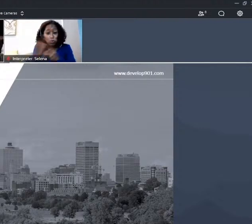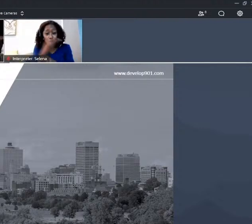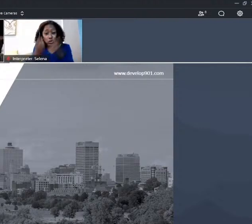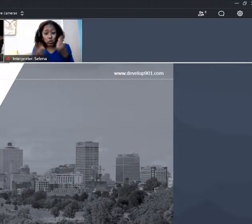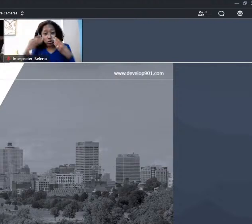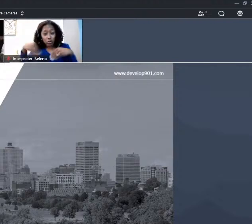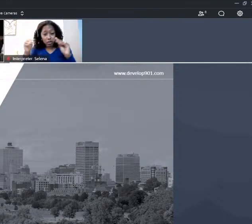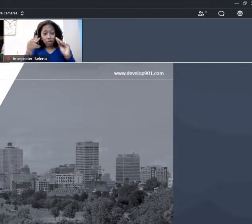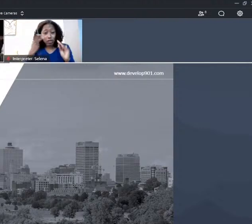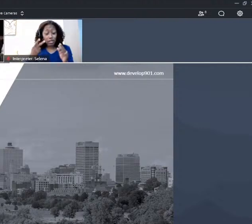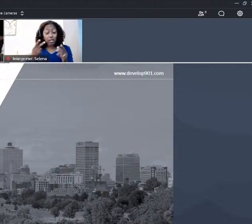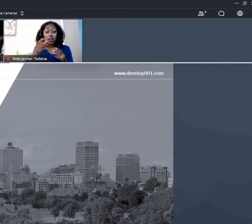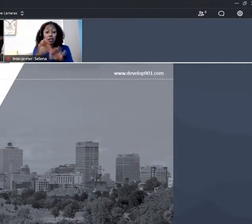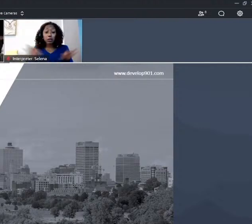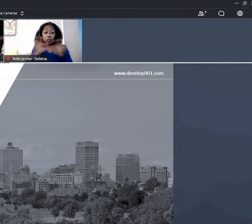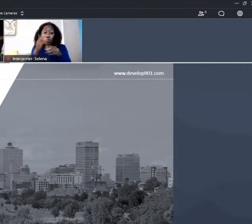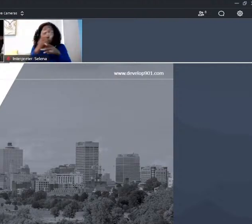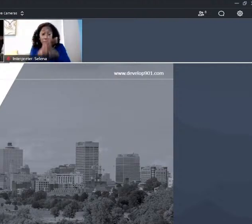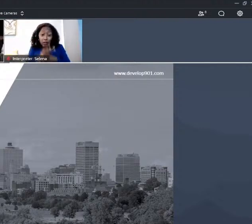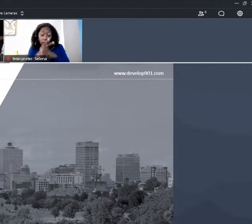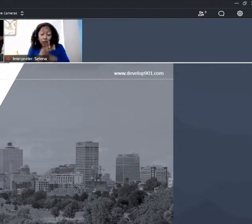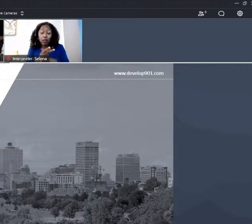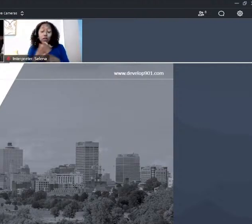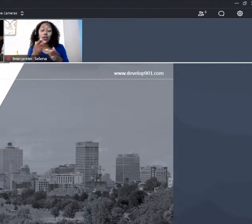of caution and to make sure that we have